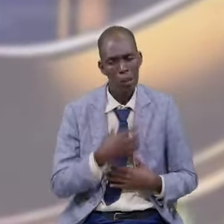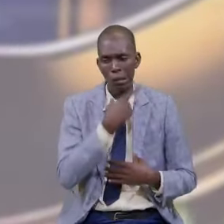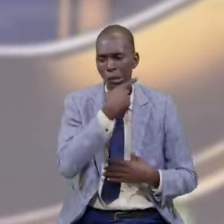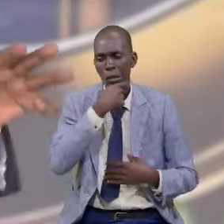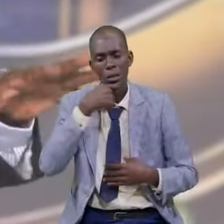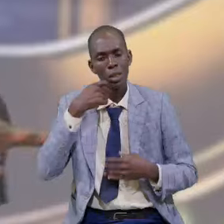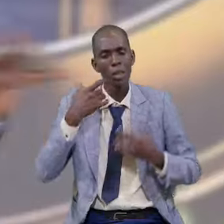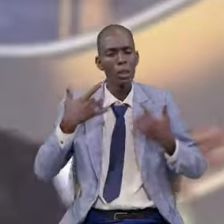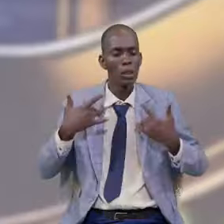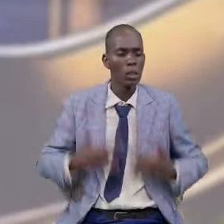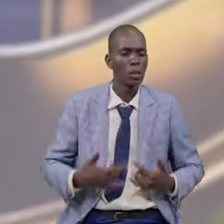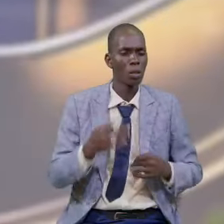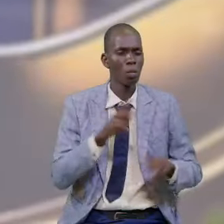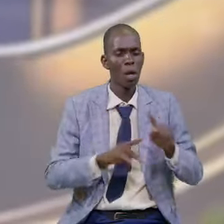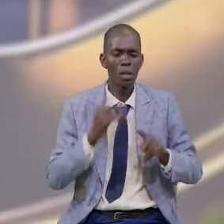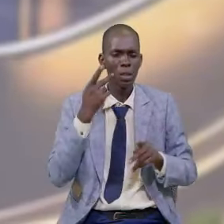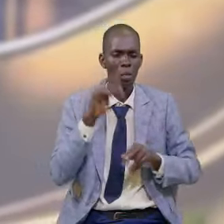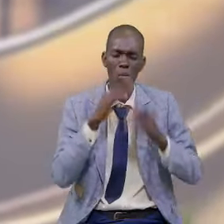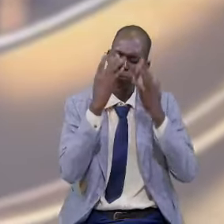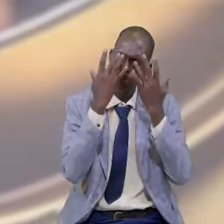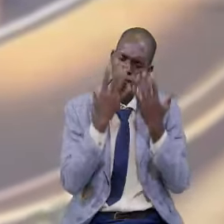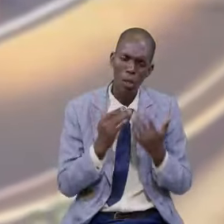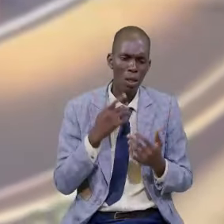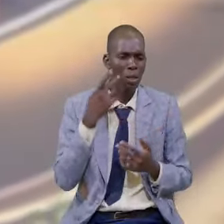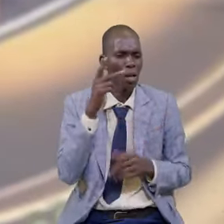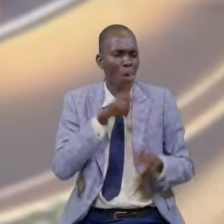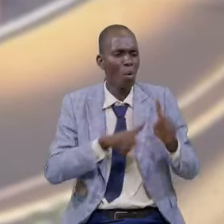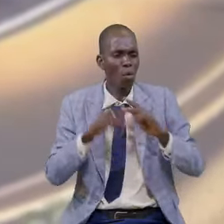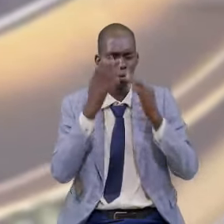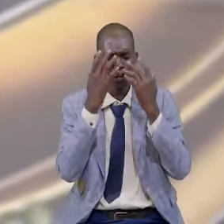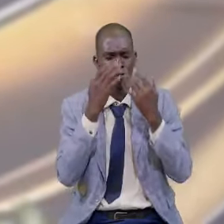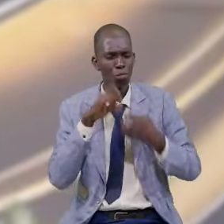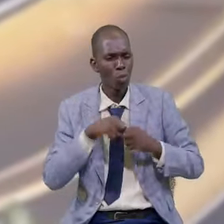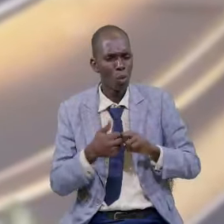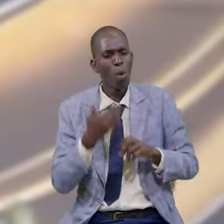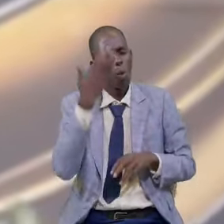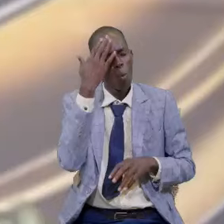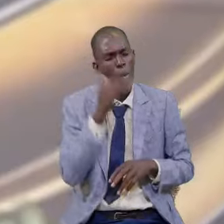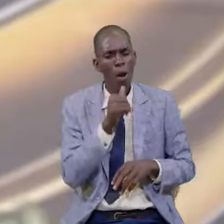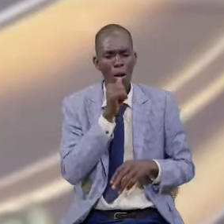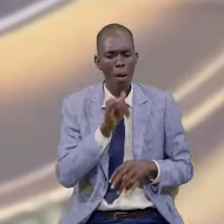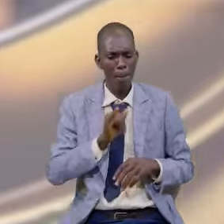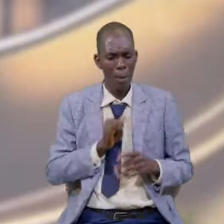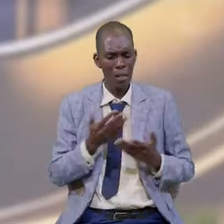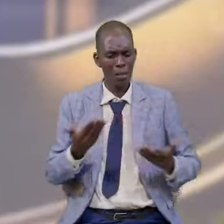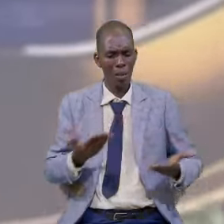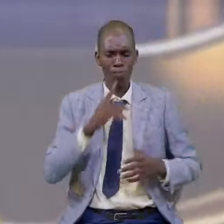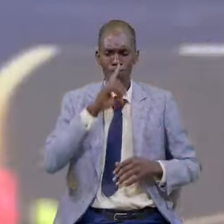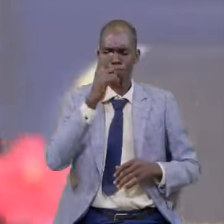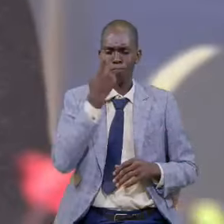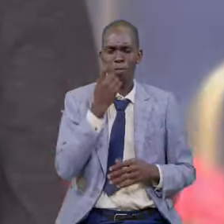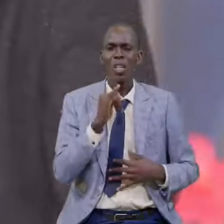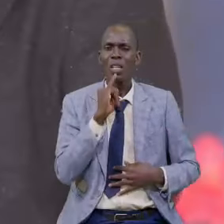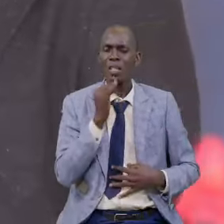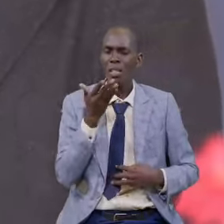see their sorrow. I see their problem. Why am I here? Is there not a cause? And I